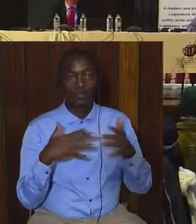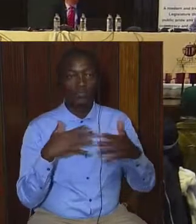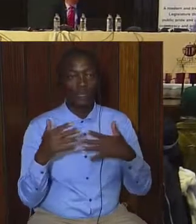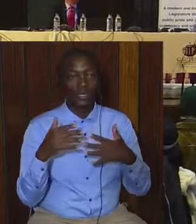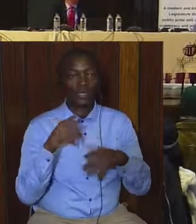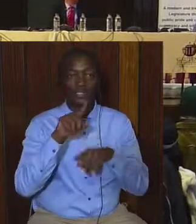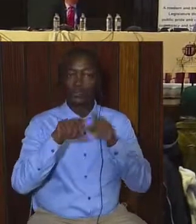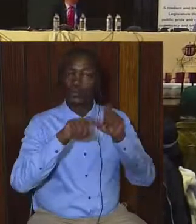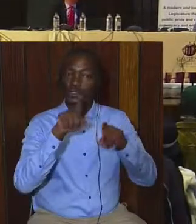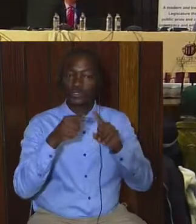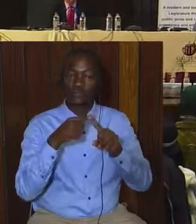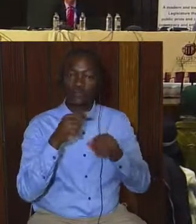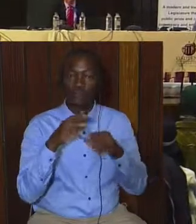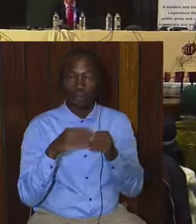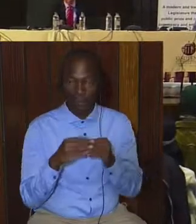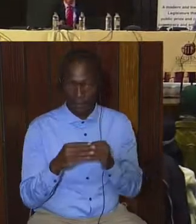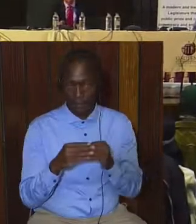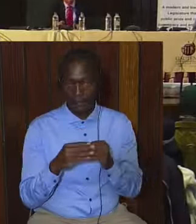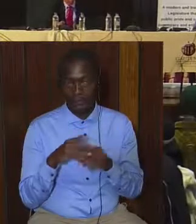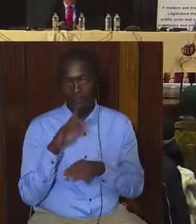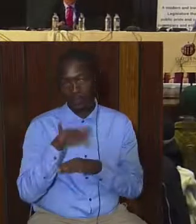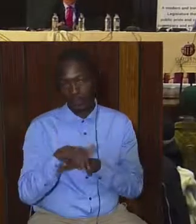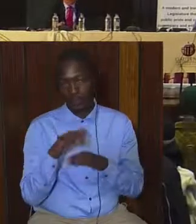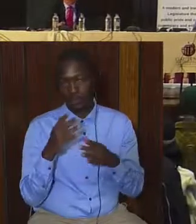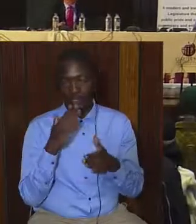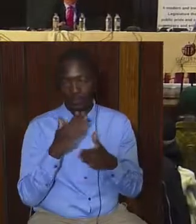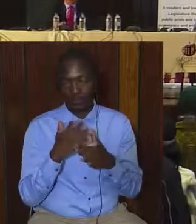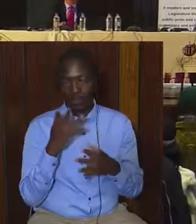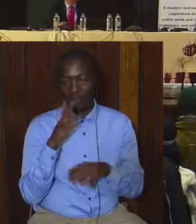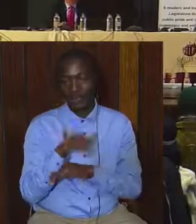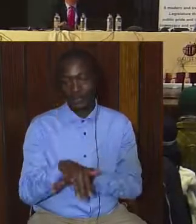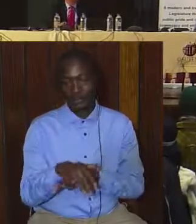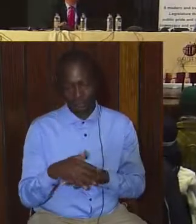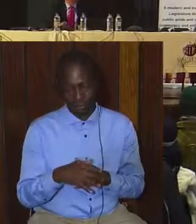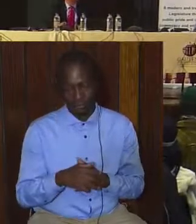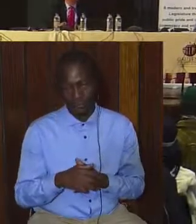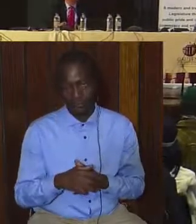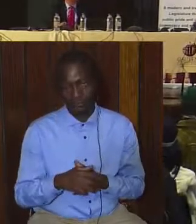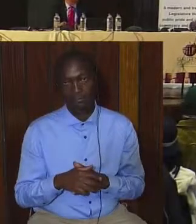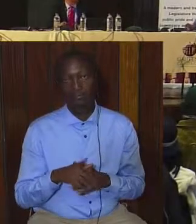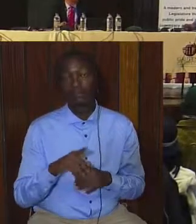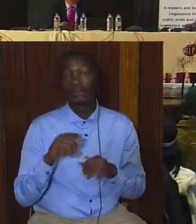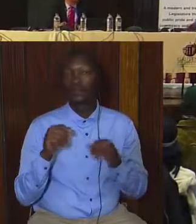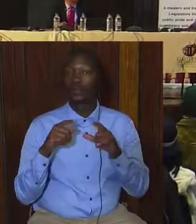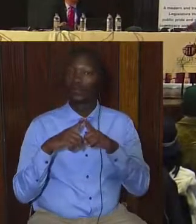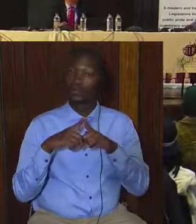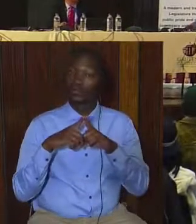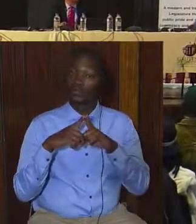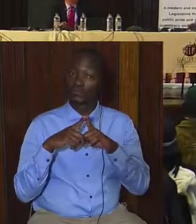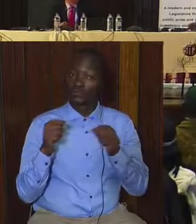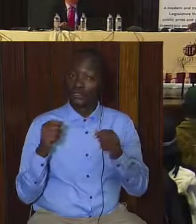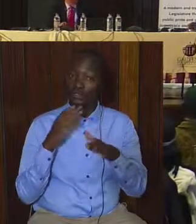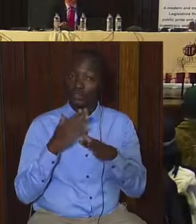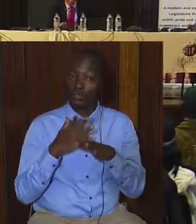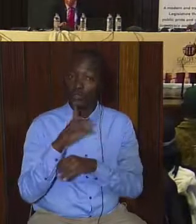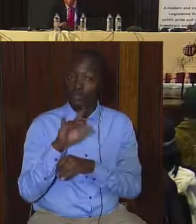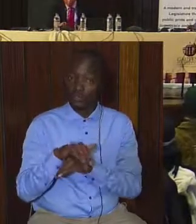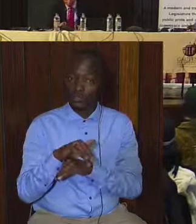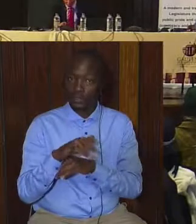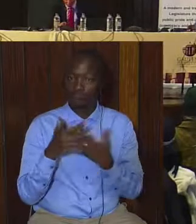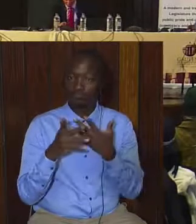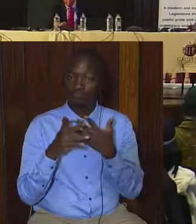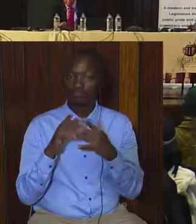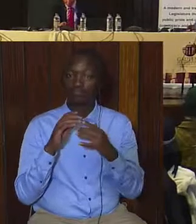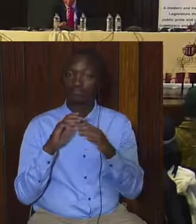questions from members so that we can deal with that. And then Once we've dealt with those questions and